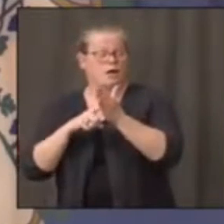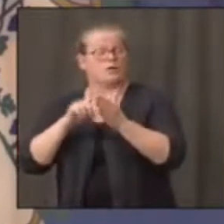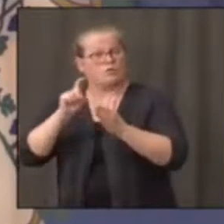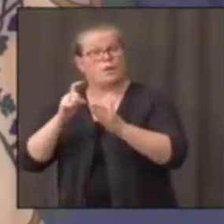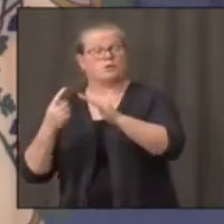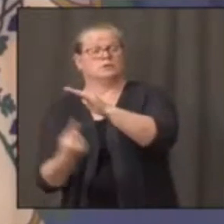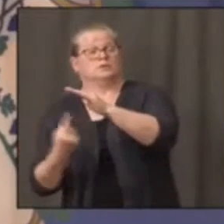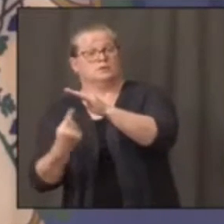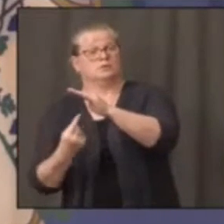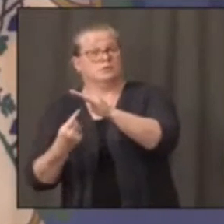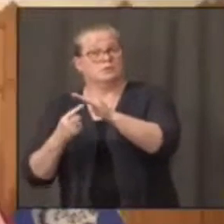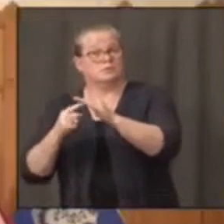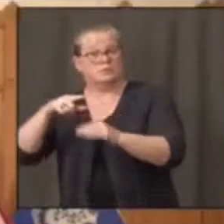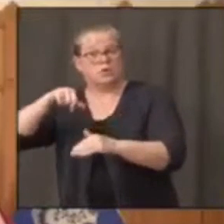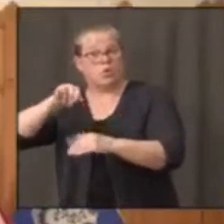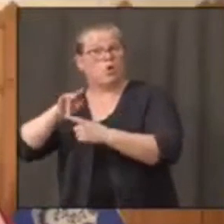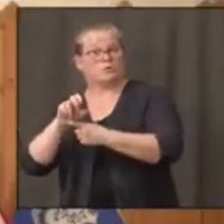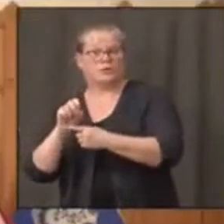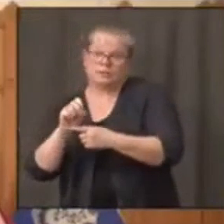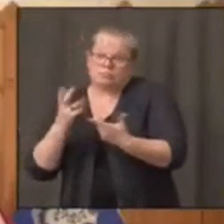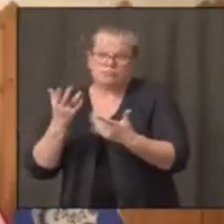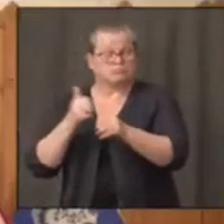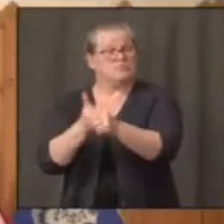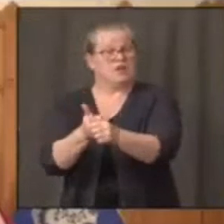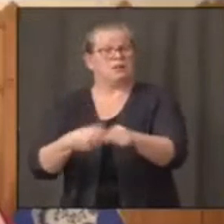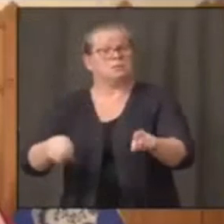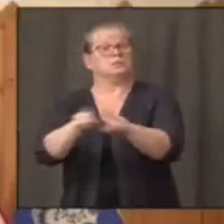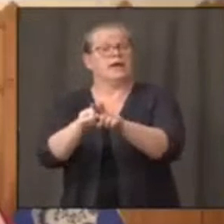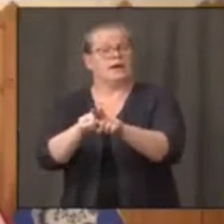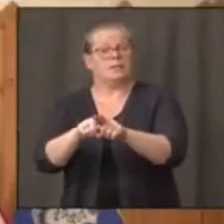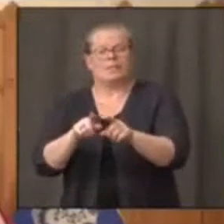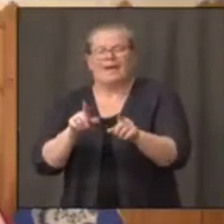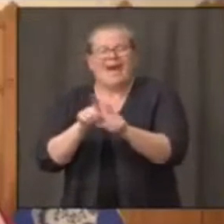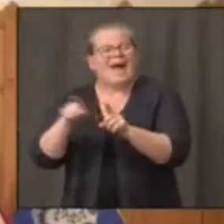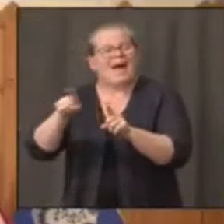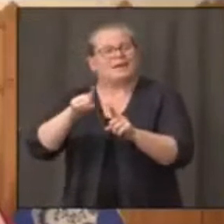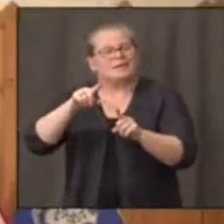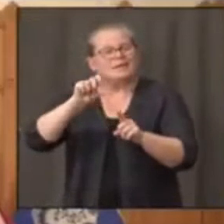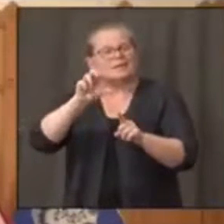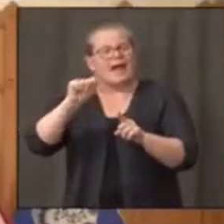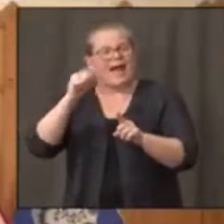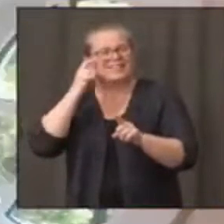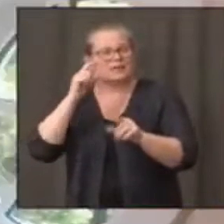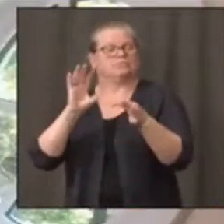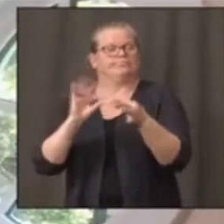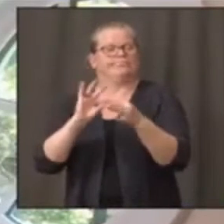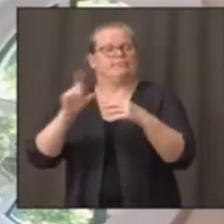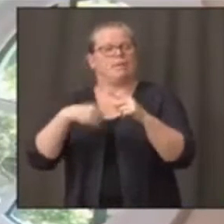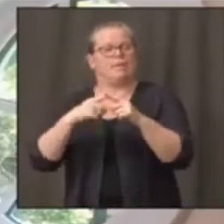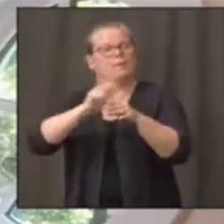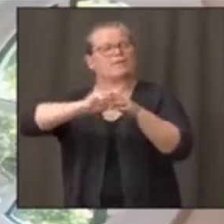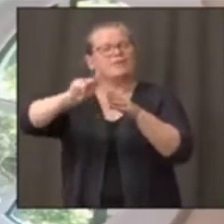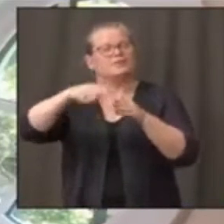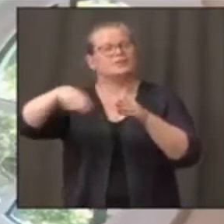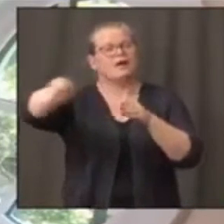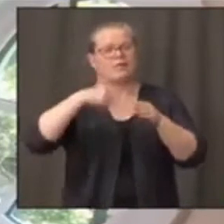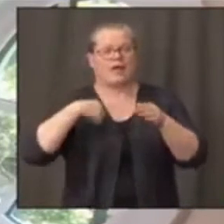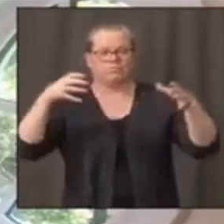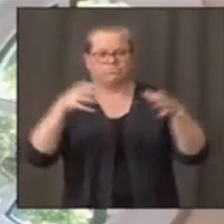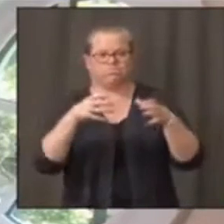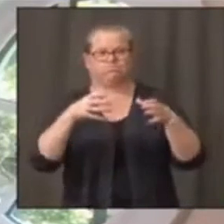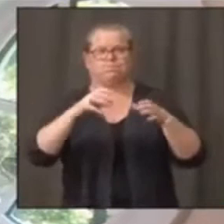And Dr. Gottlieb, the Maryland governor, Larry Hogan, and he was a Republican, and some other governors have said